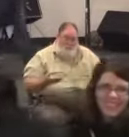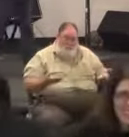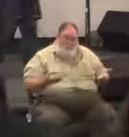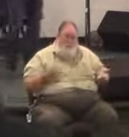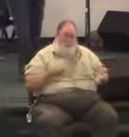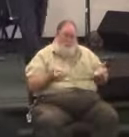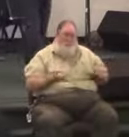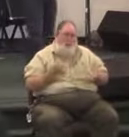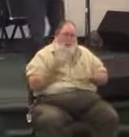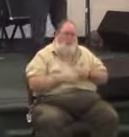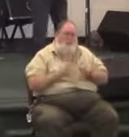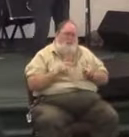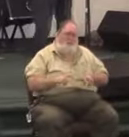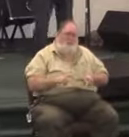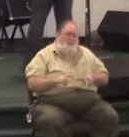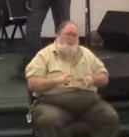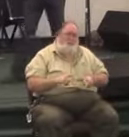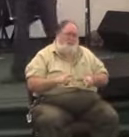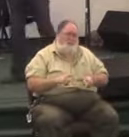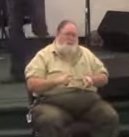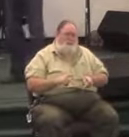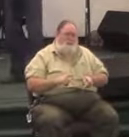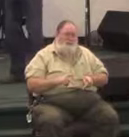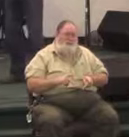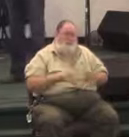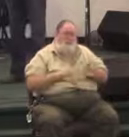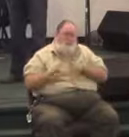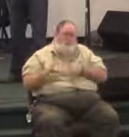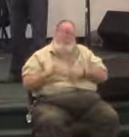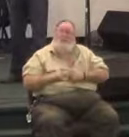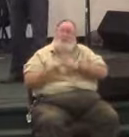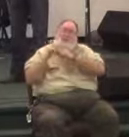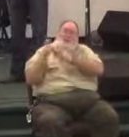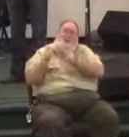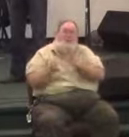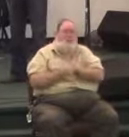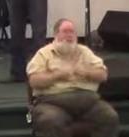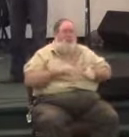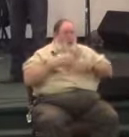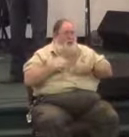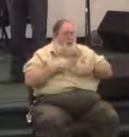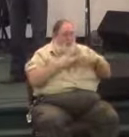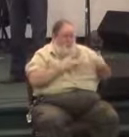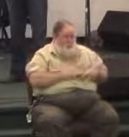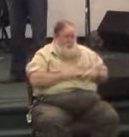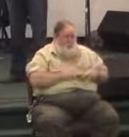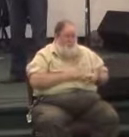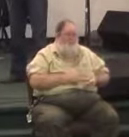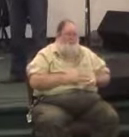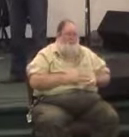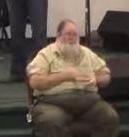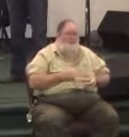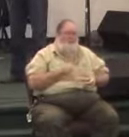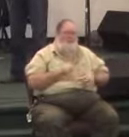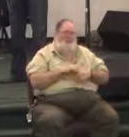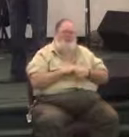We want everybody to be prepared to give with a cheerful heart. I've been